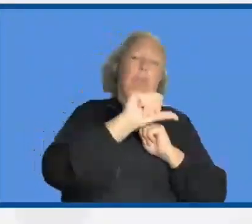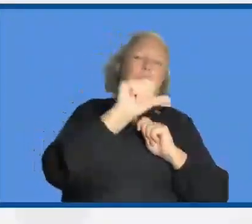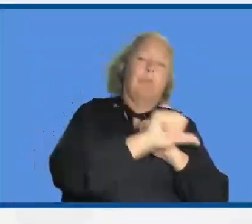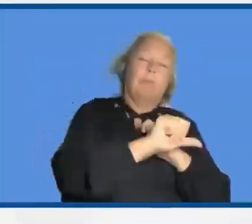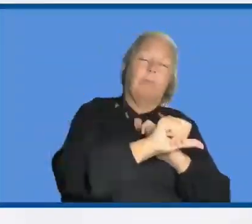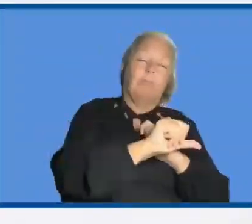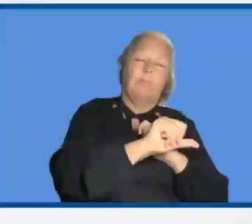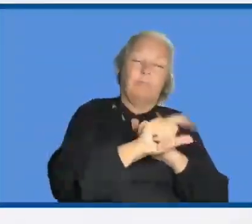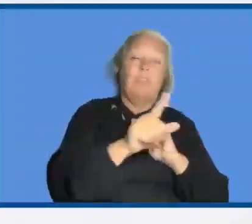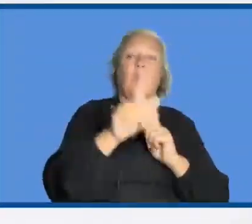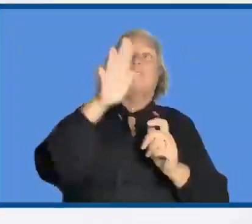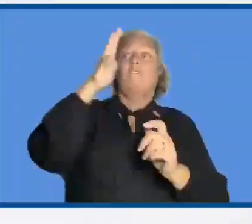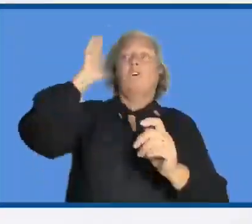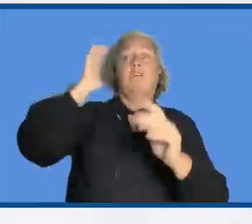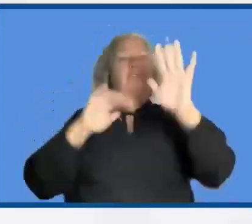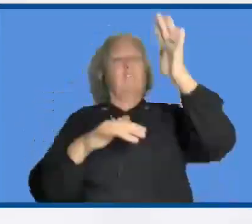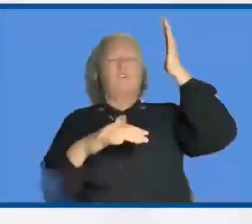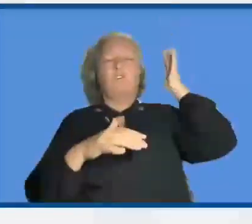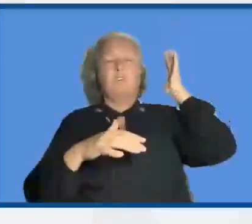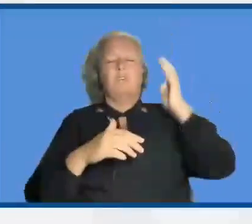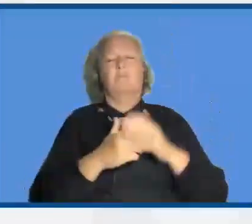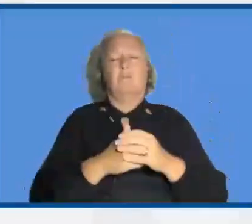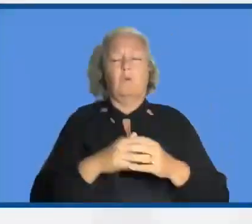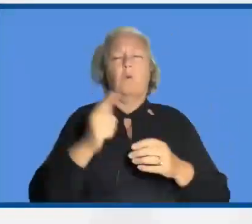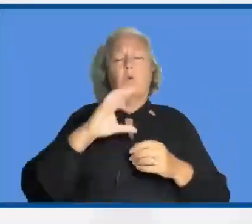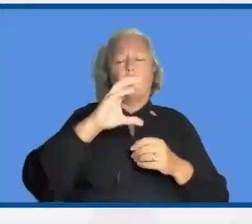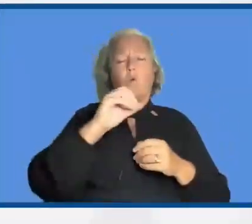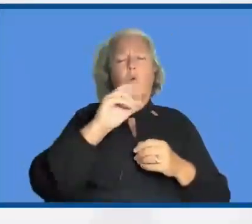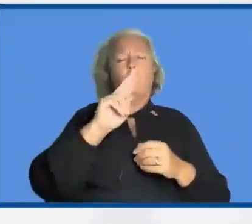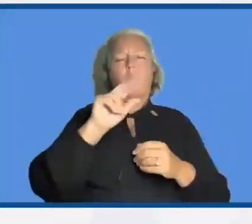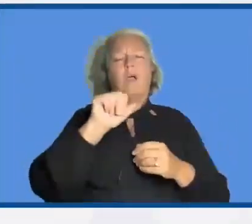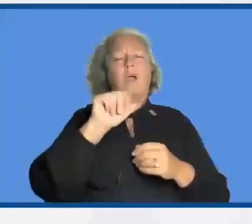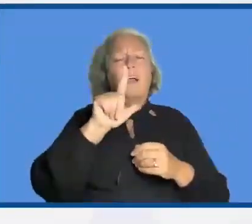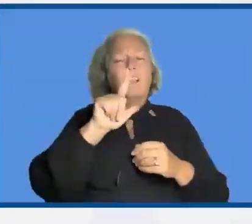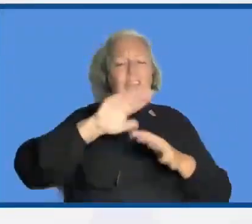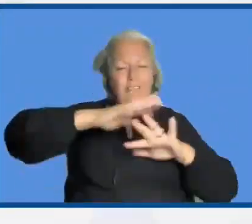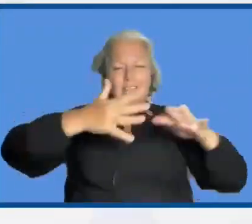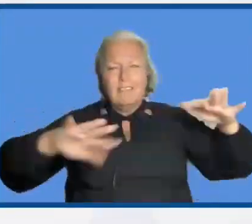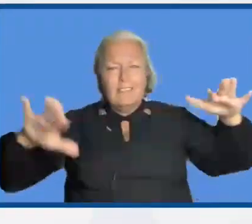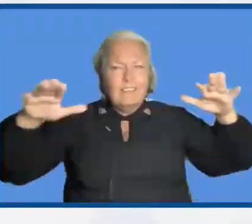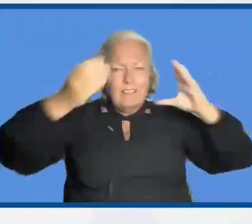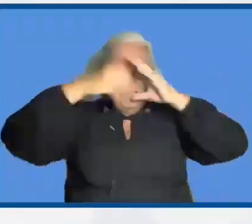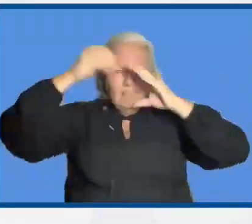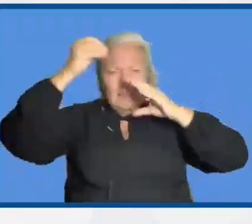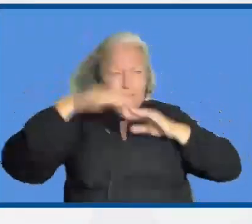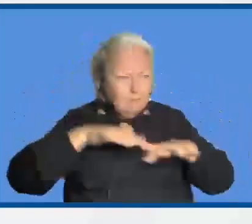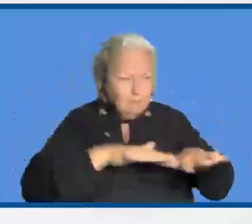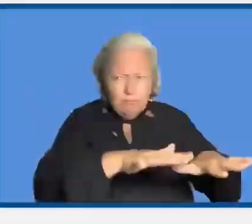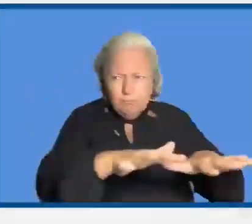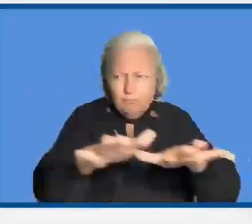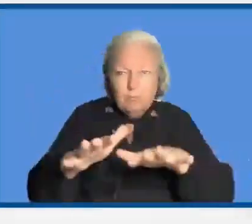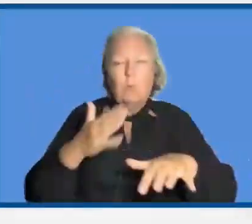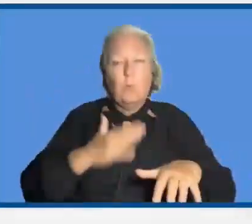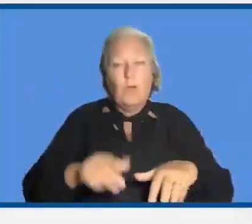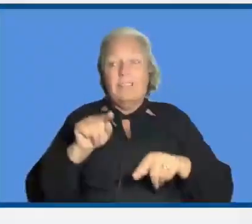forests, our coral reefs, all very vital to make sure that we can continue to